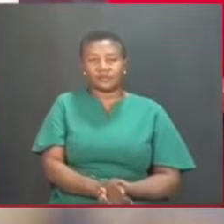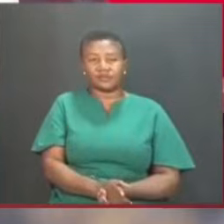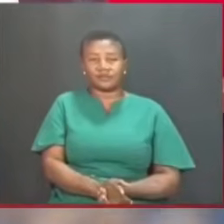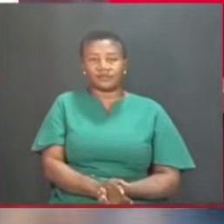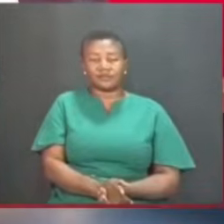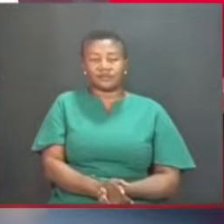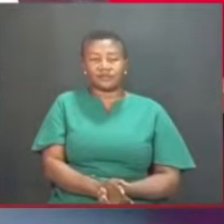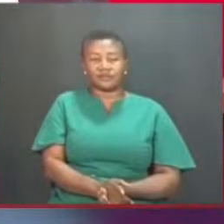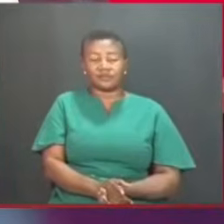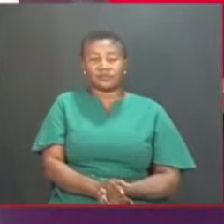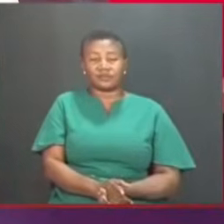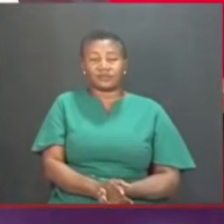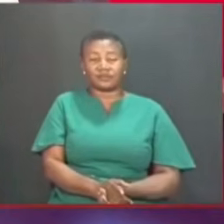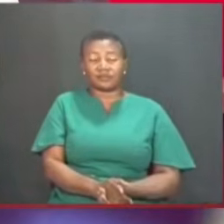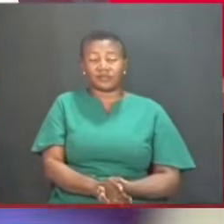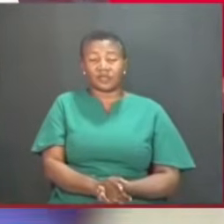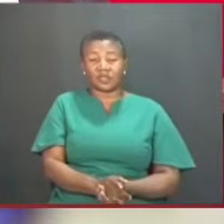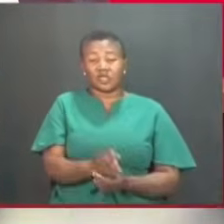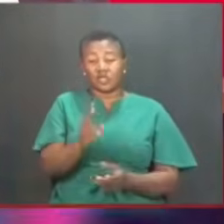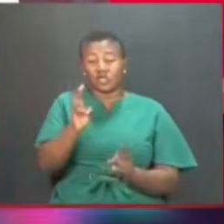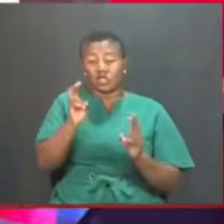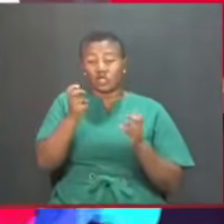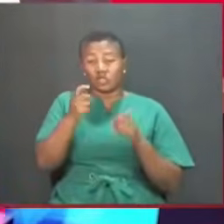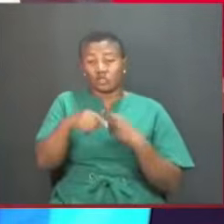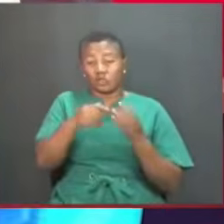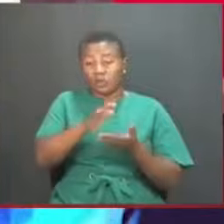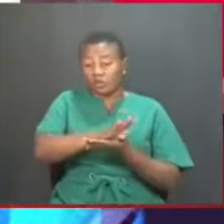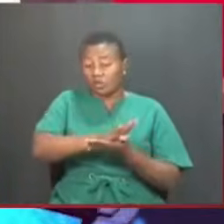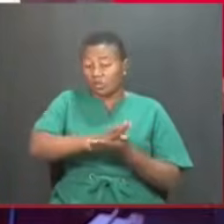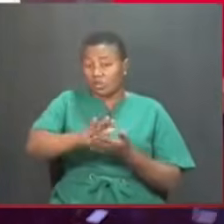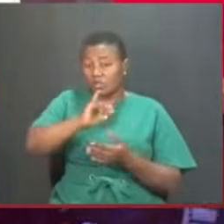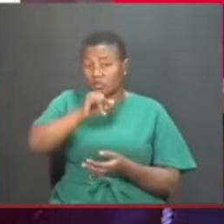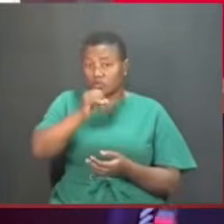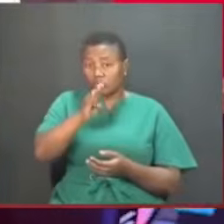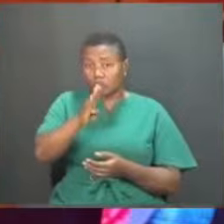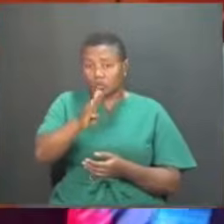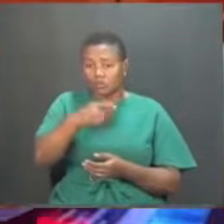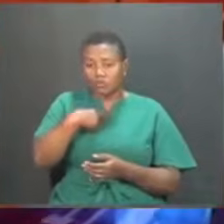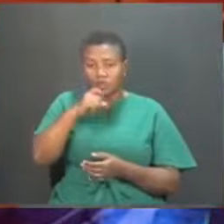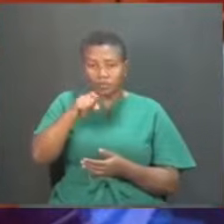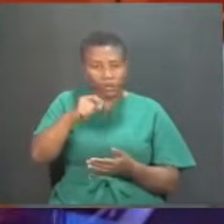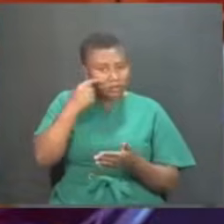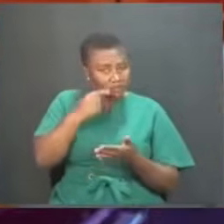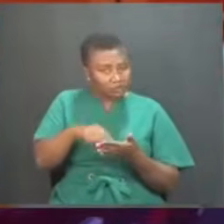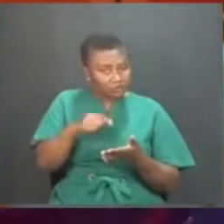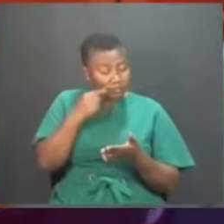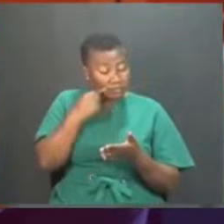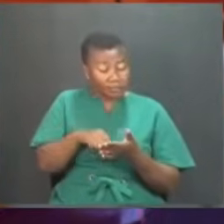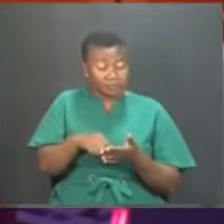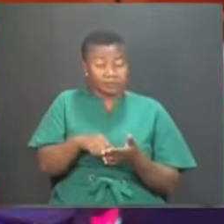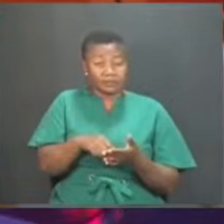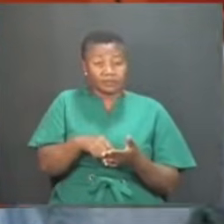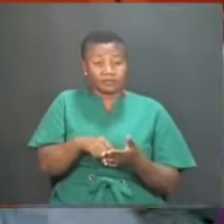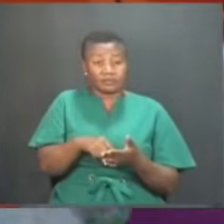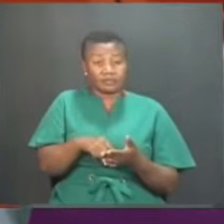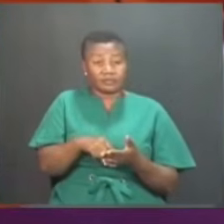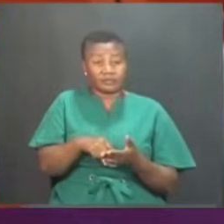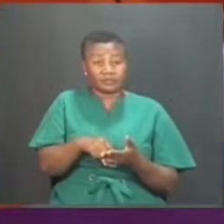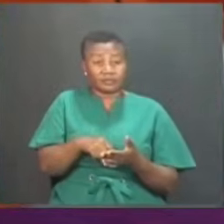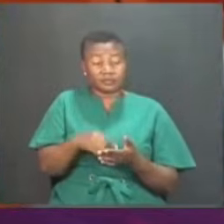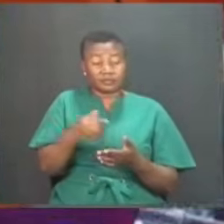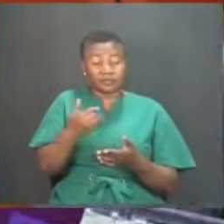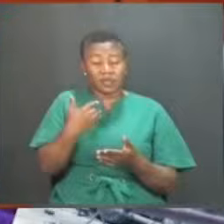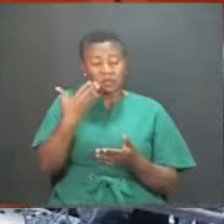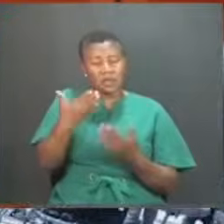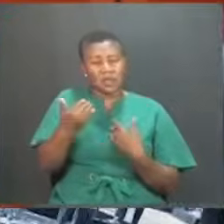Speaker, the issue of decent jobs are issues that we need to address. And naturally, Mr. Speaker, there might be alternative